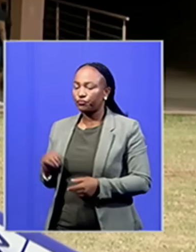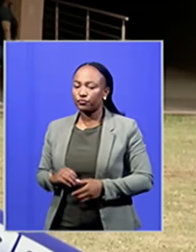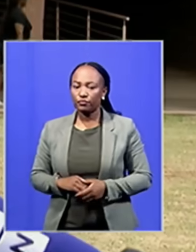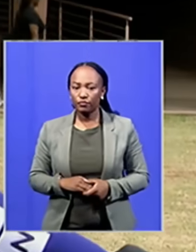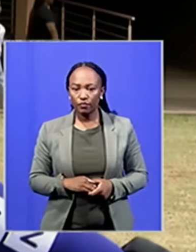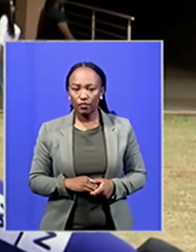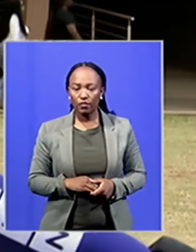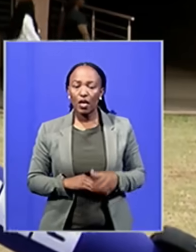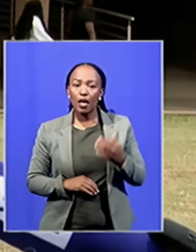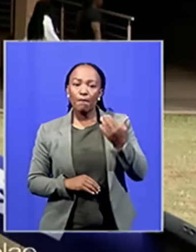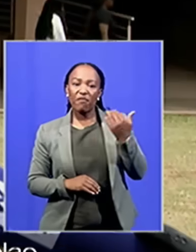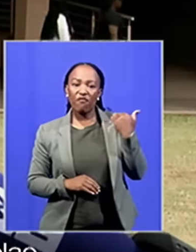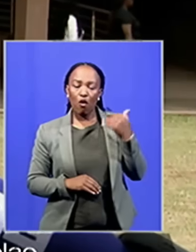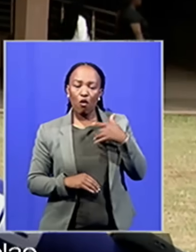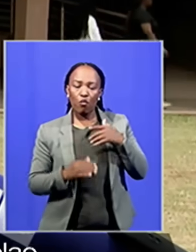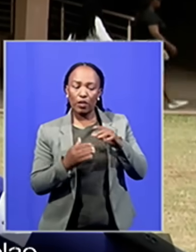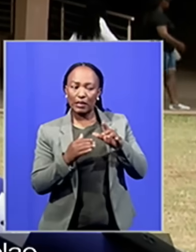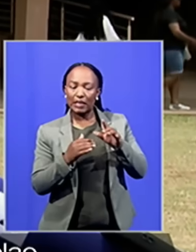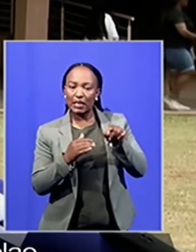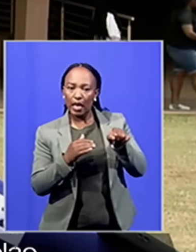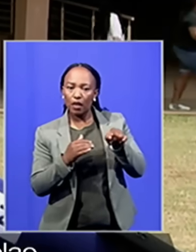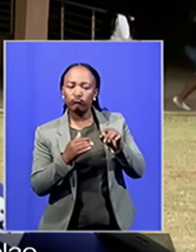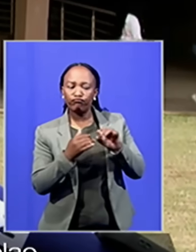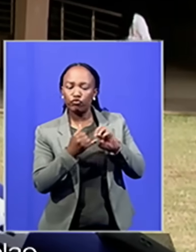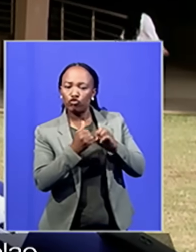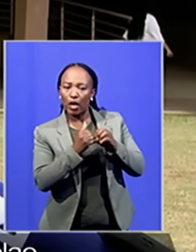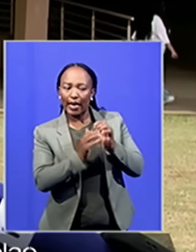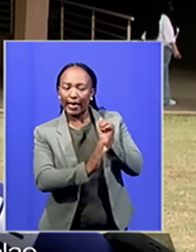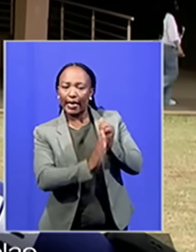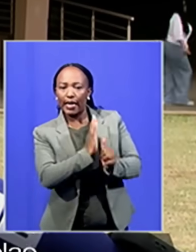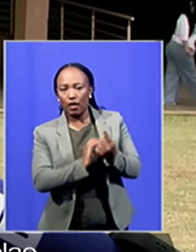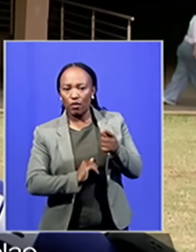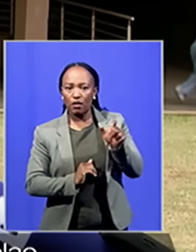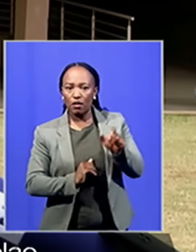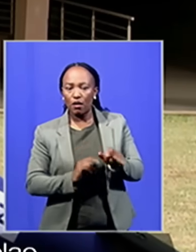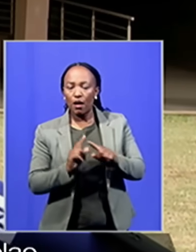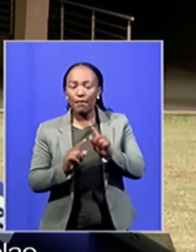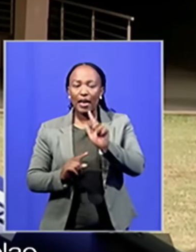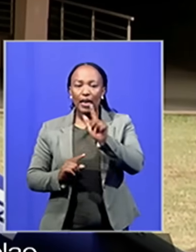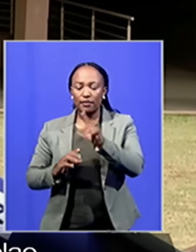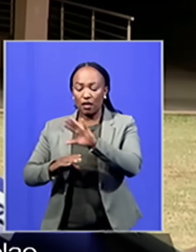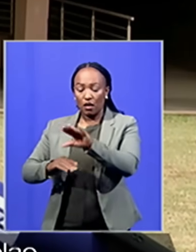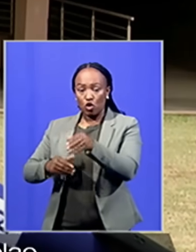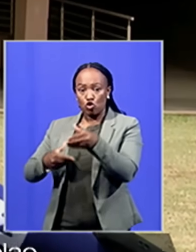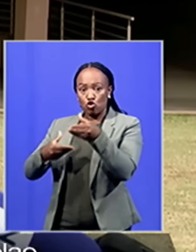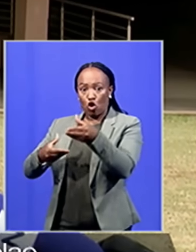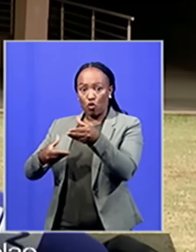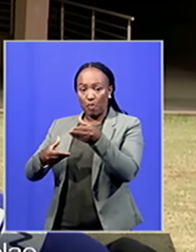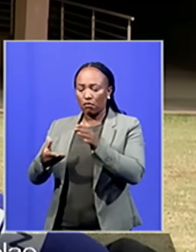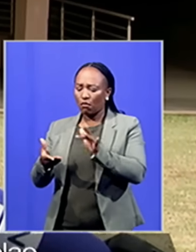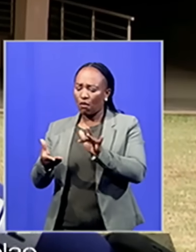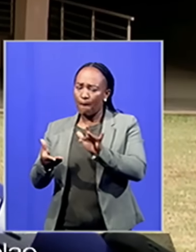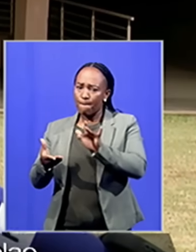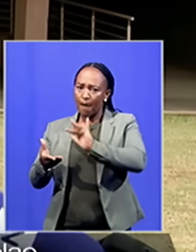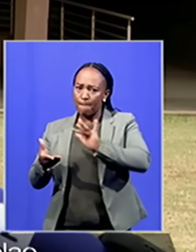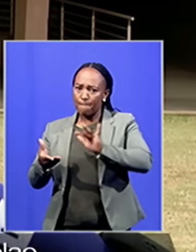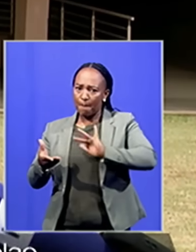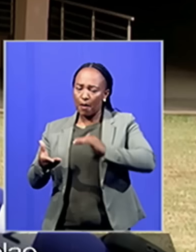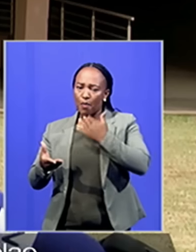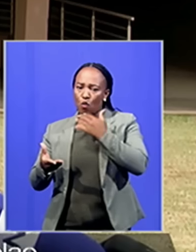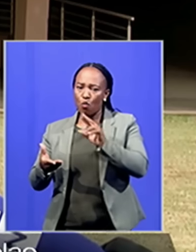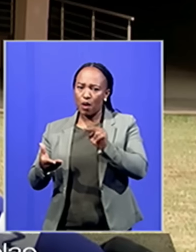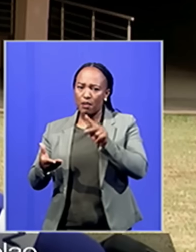Initially, the charge was culpable homicide, but however, when the state perused the docket and the evidence that was in the docket,